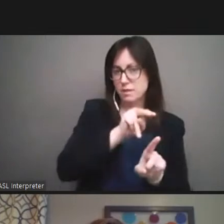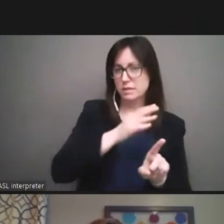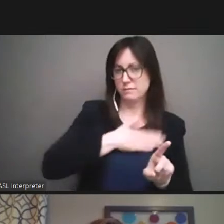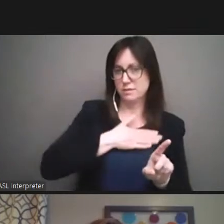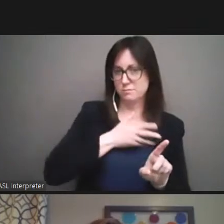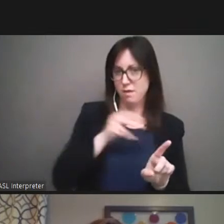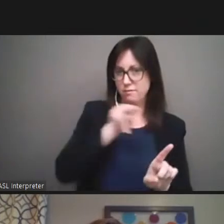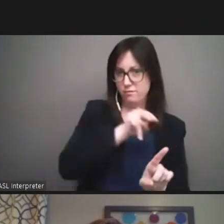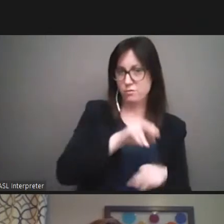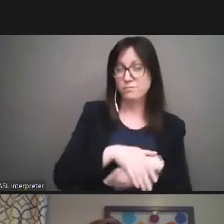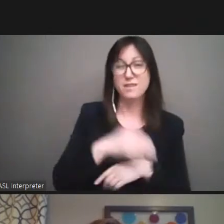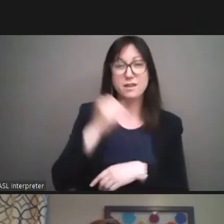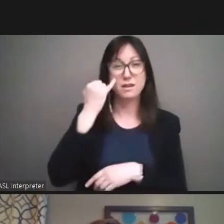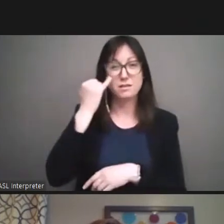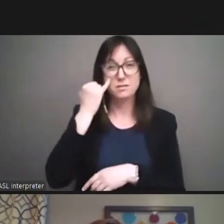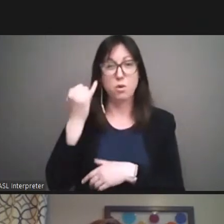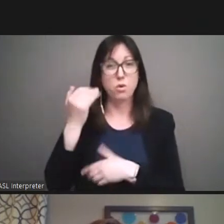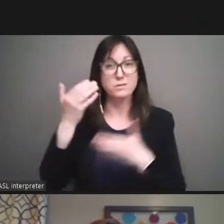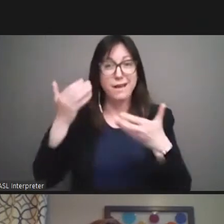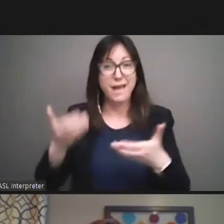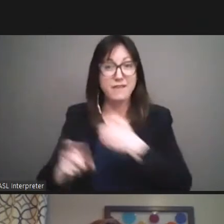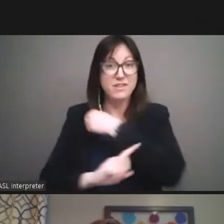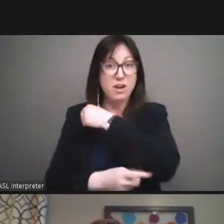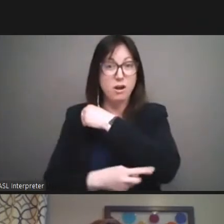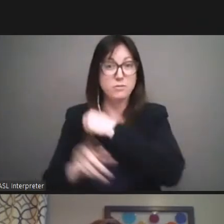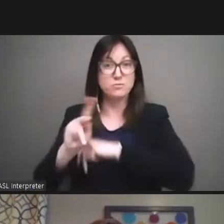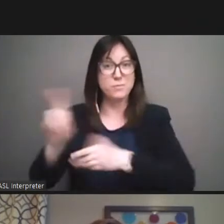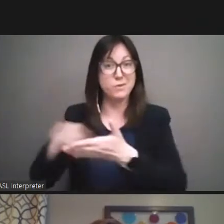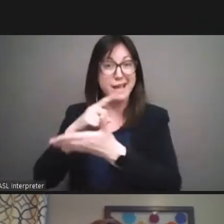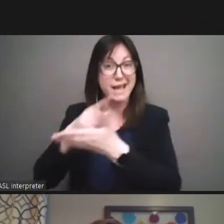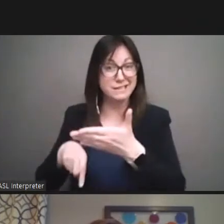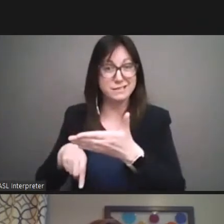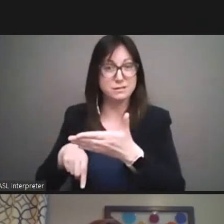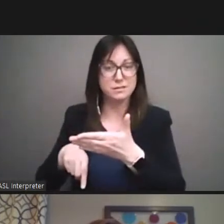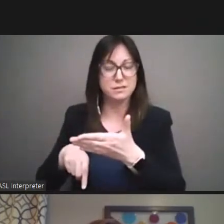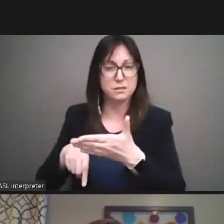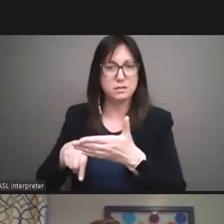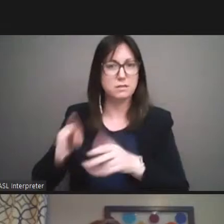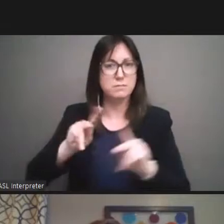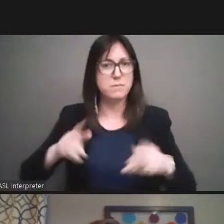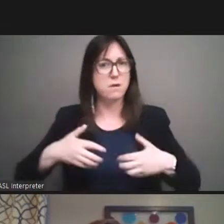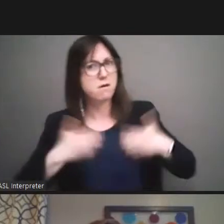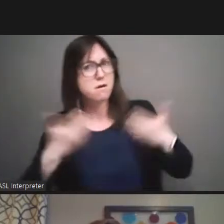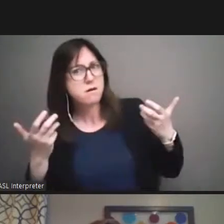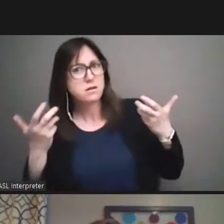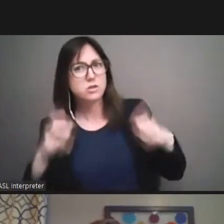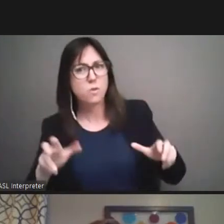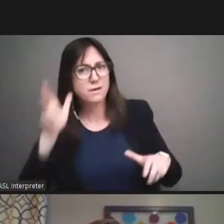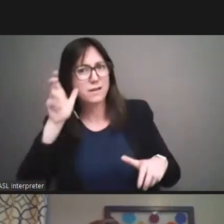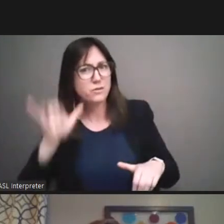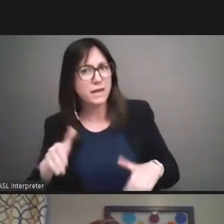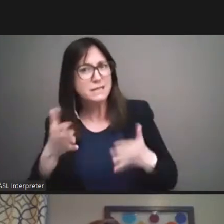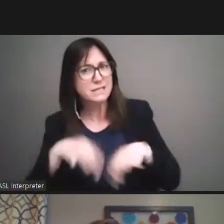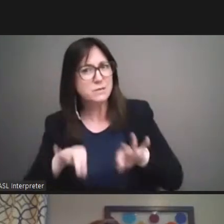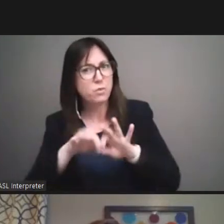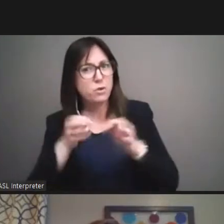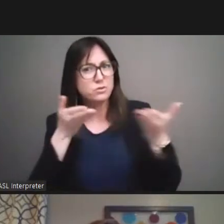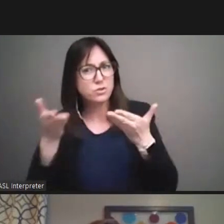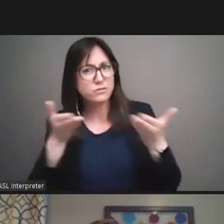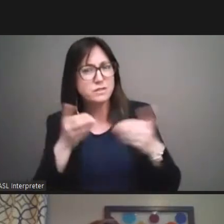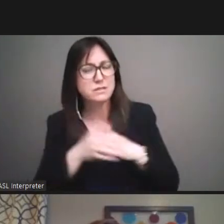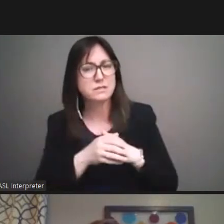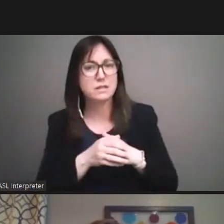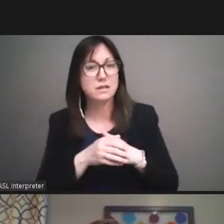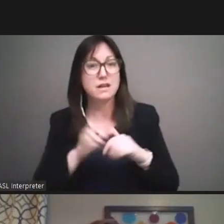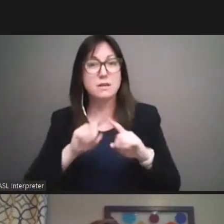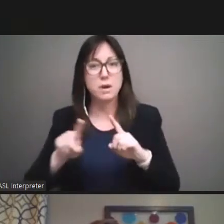we were going to cancel heavy garbage, people are not going to want to hear that because that is a very important service. So if we say, oh, we can't afford it this year, that truth